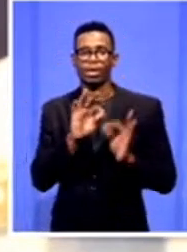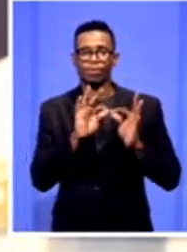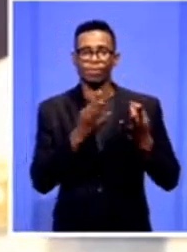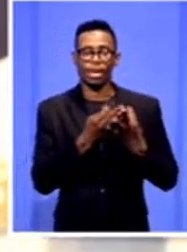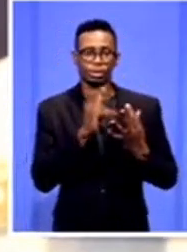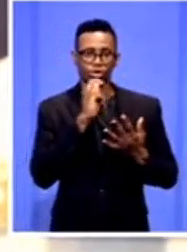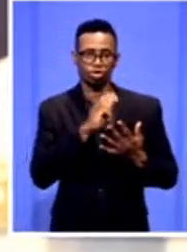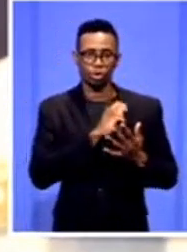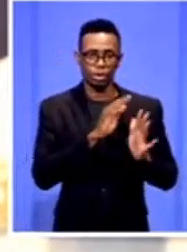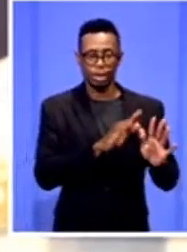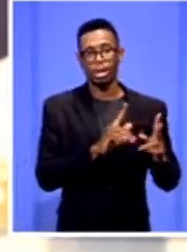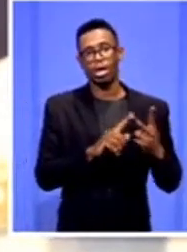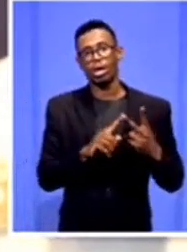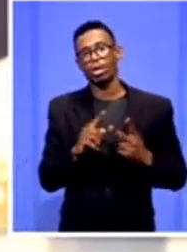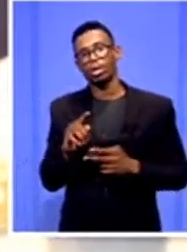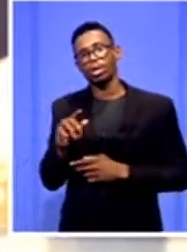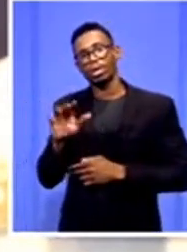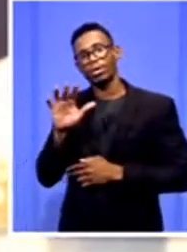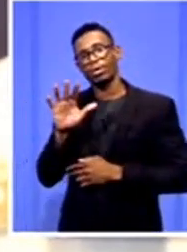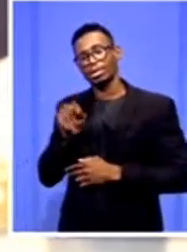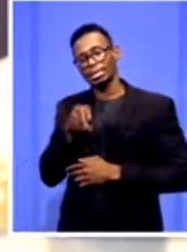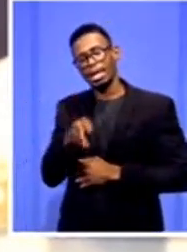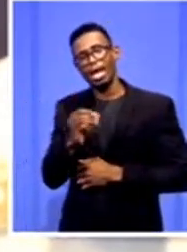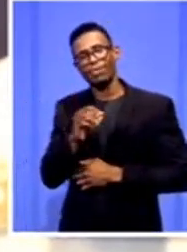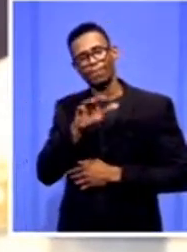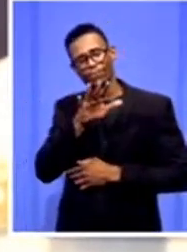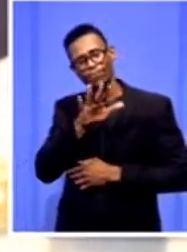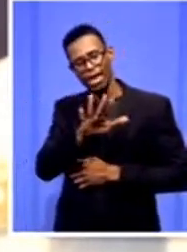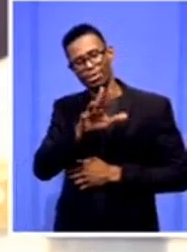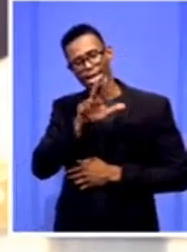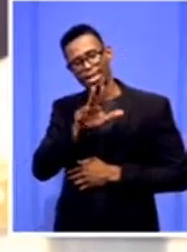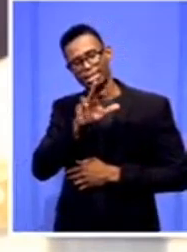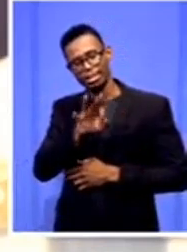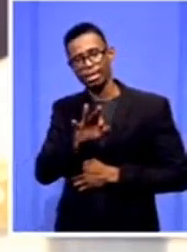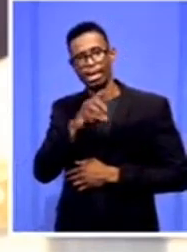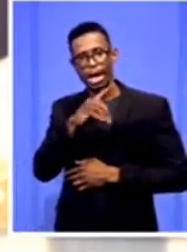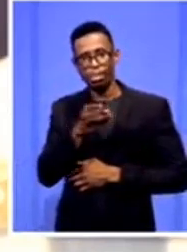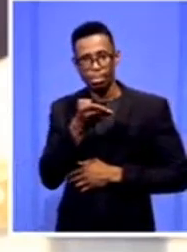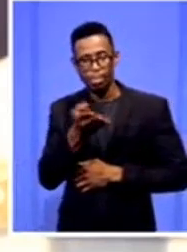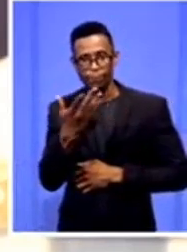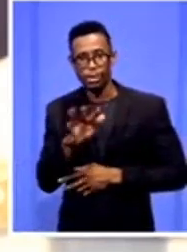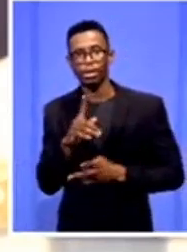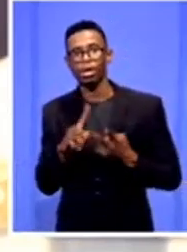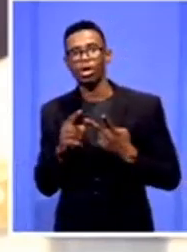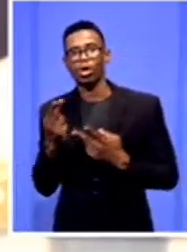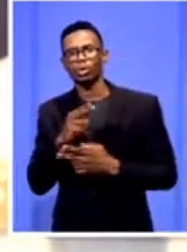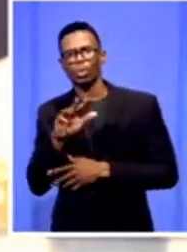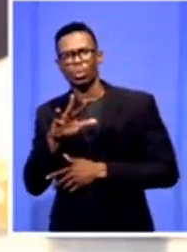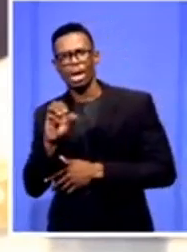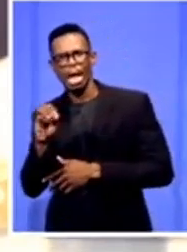583 dairy animals and 9 horses have been allocated to the